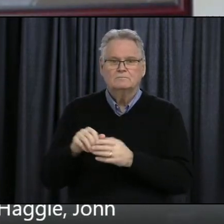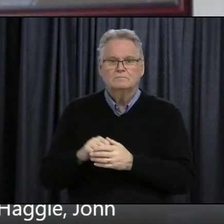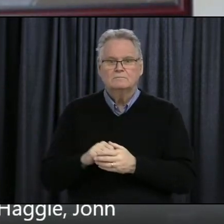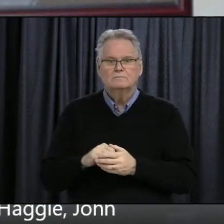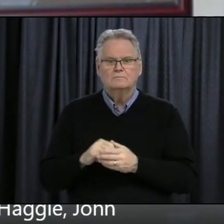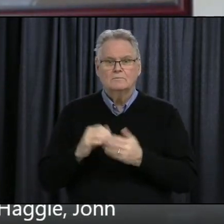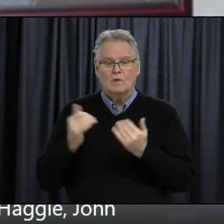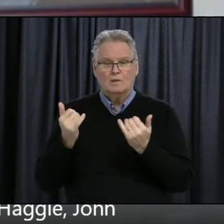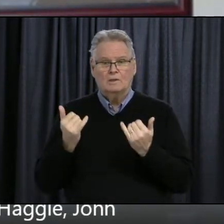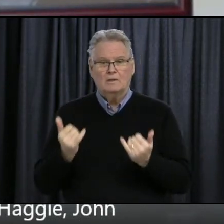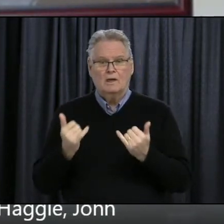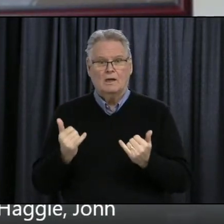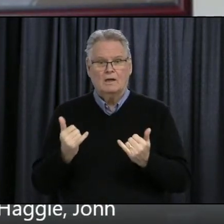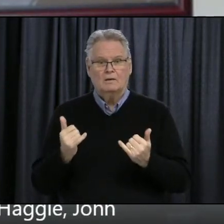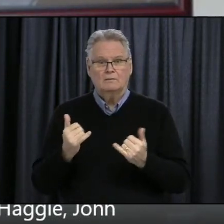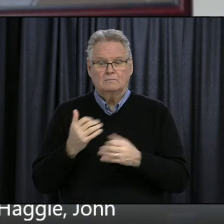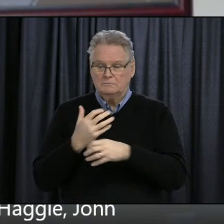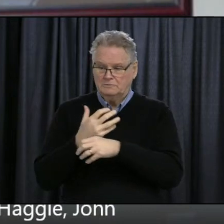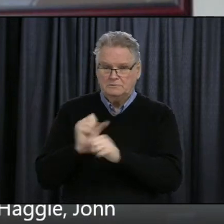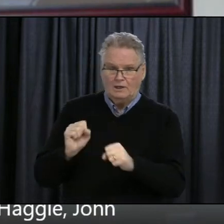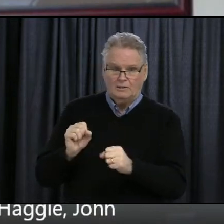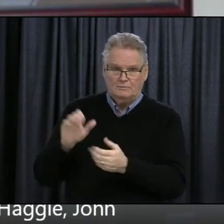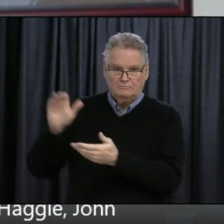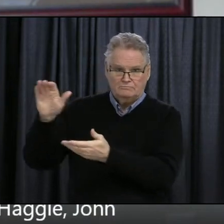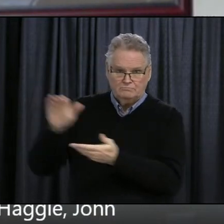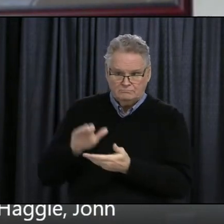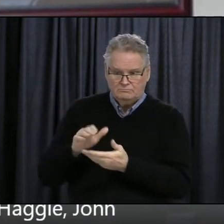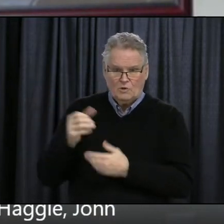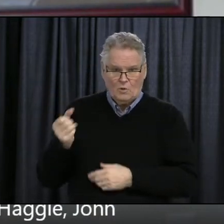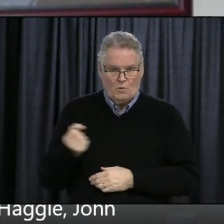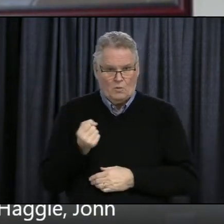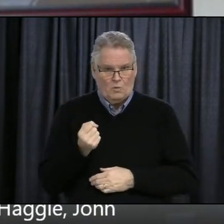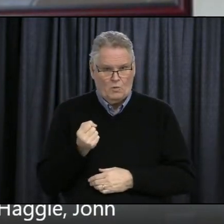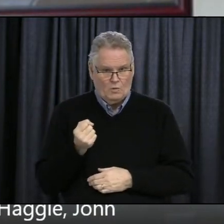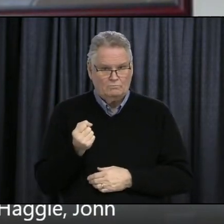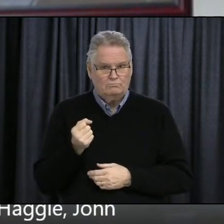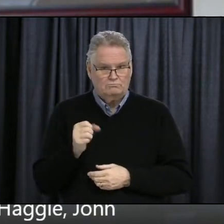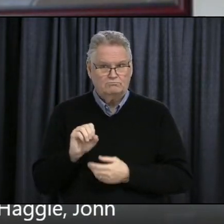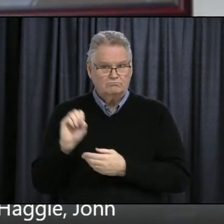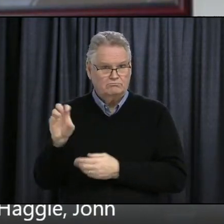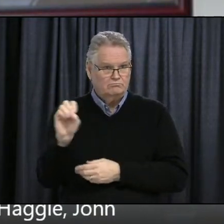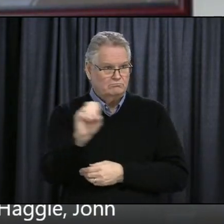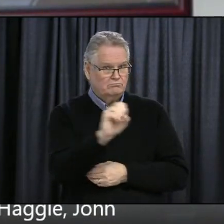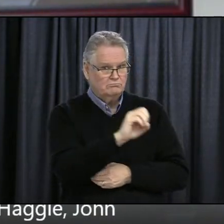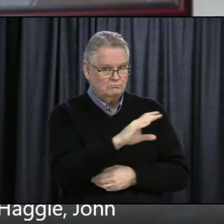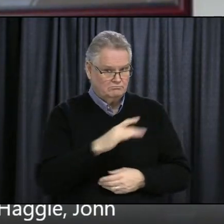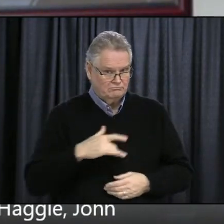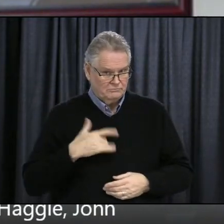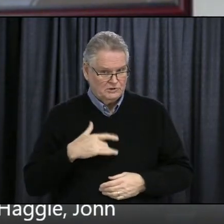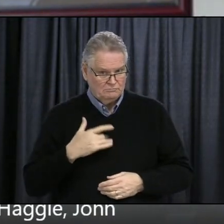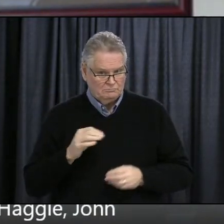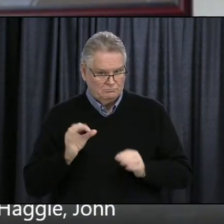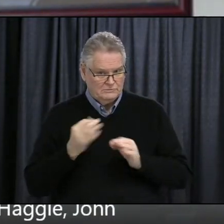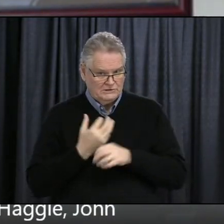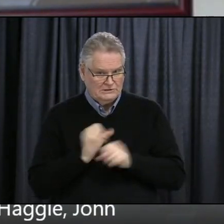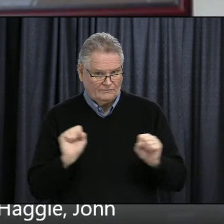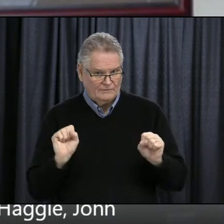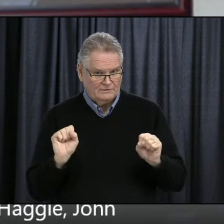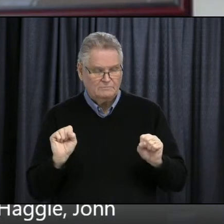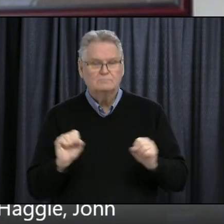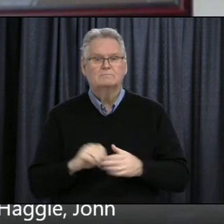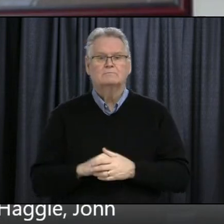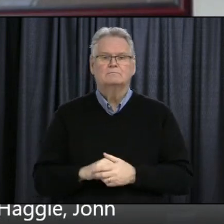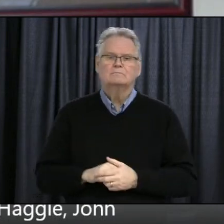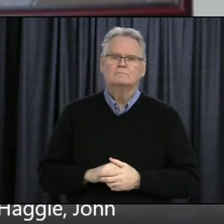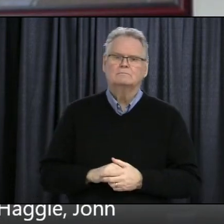In terms of the technical specifications, Dr. Fitzgerald would probably be better to answer some of those questions. I do know Pfizer have relaxed